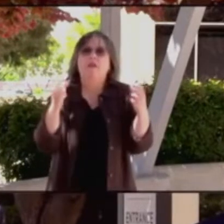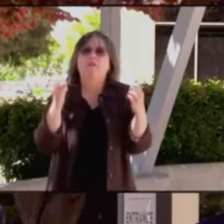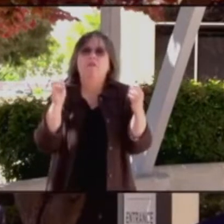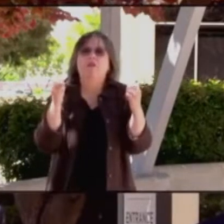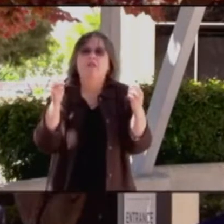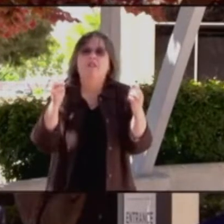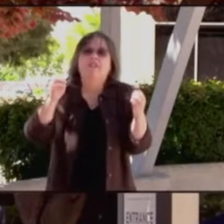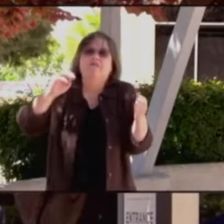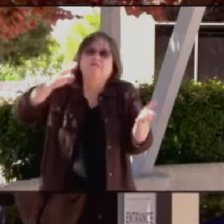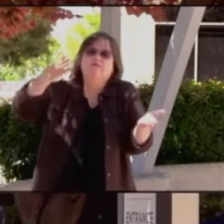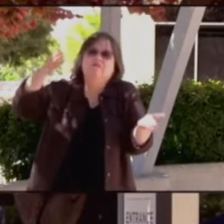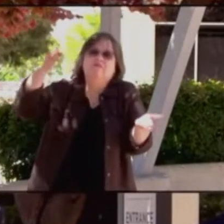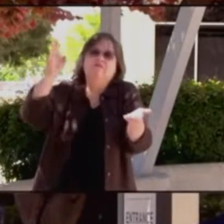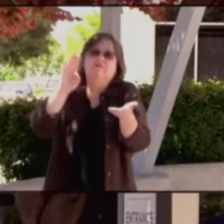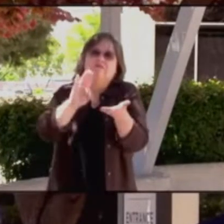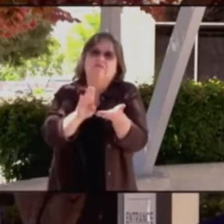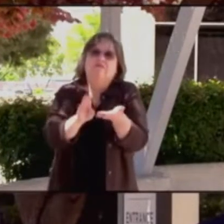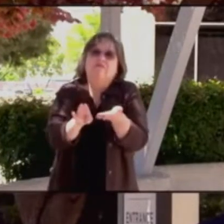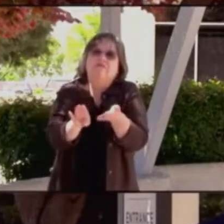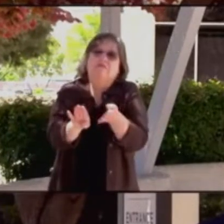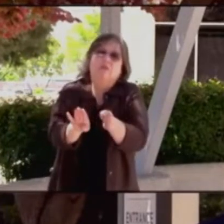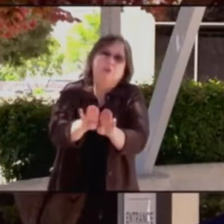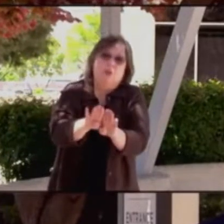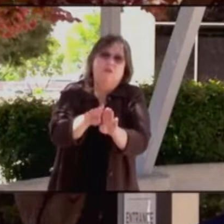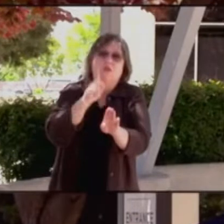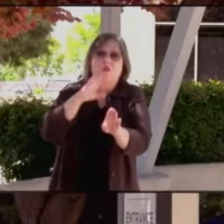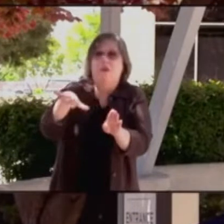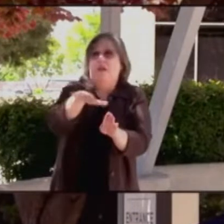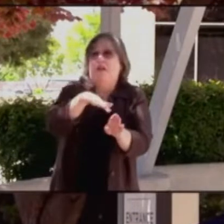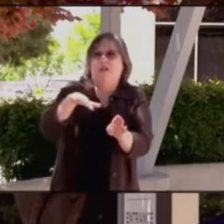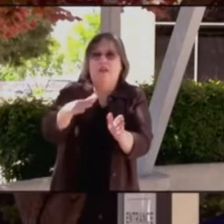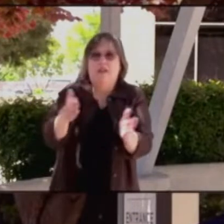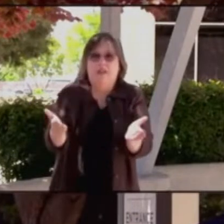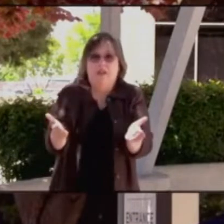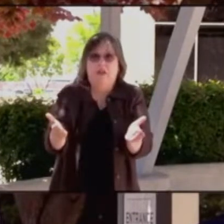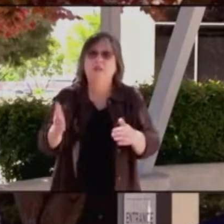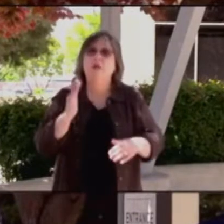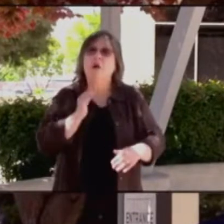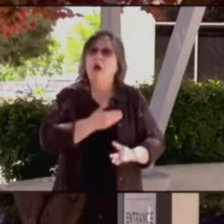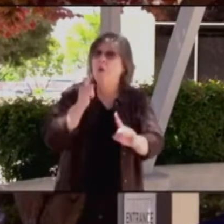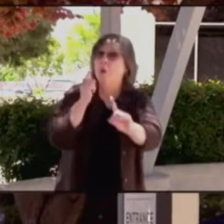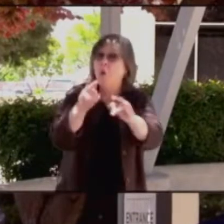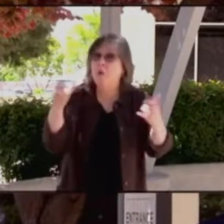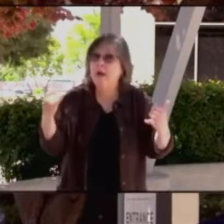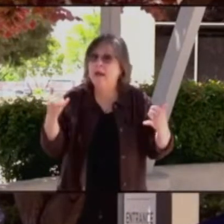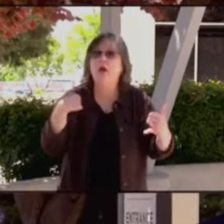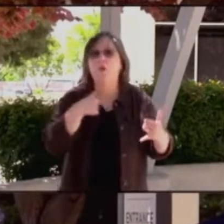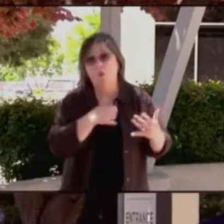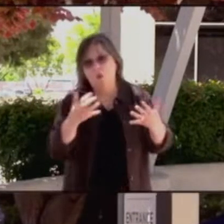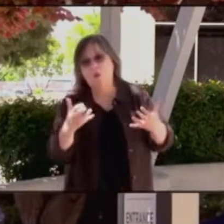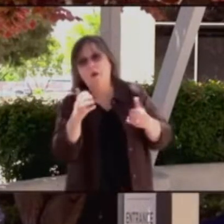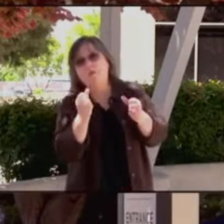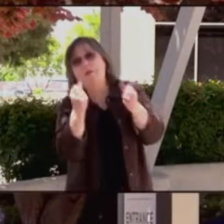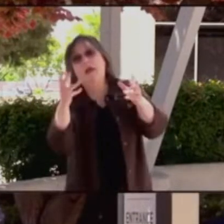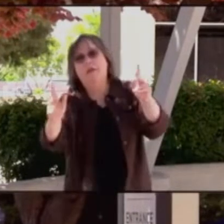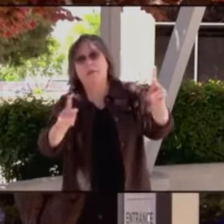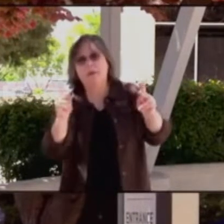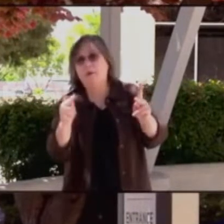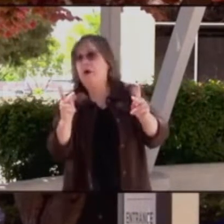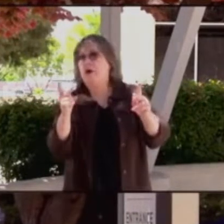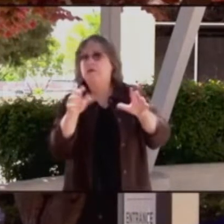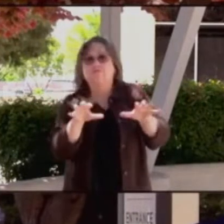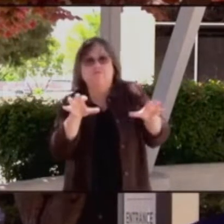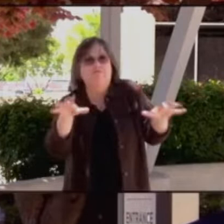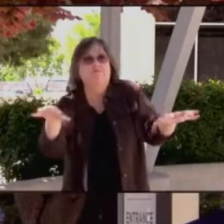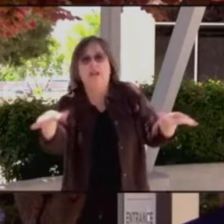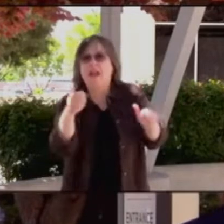our goal now is to get as many people vaccinated as quickly as we can so that we can protect people who aren't yet